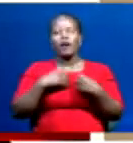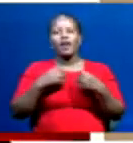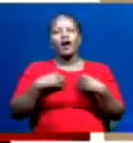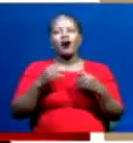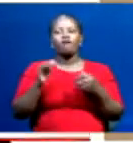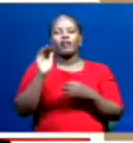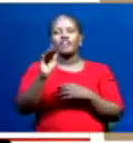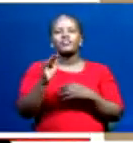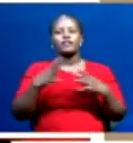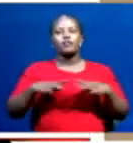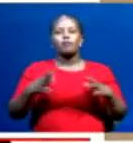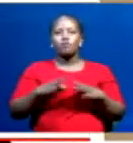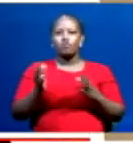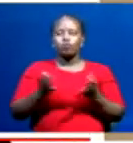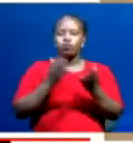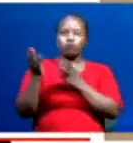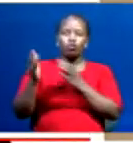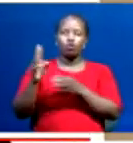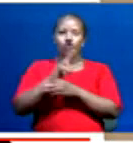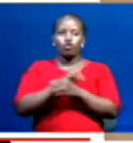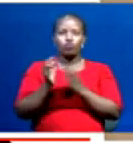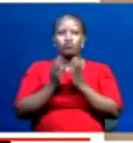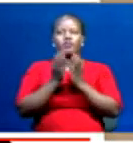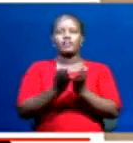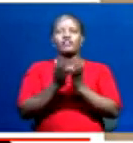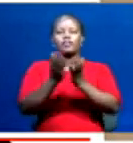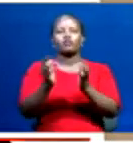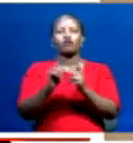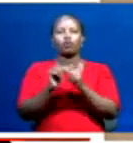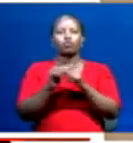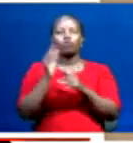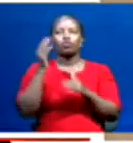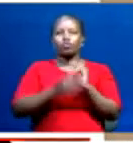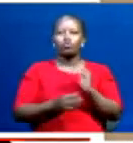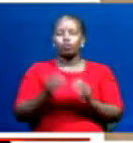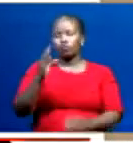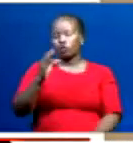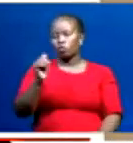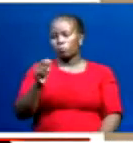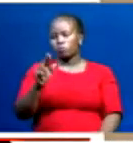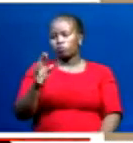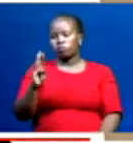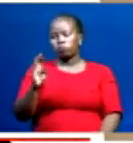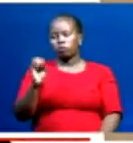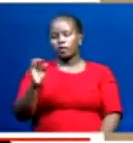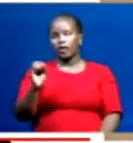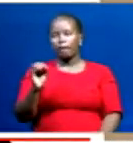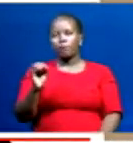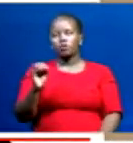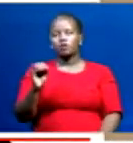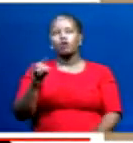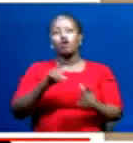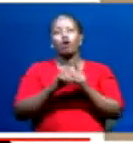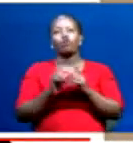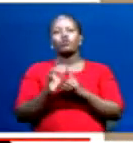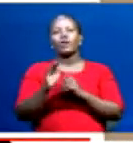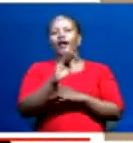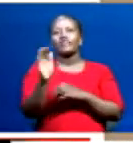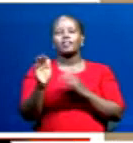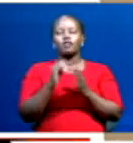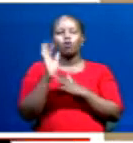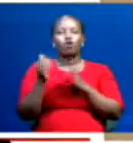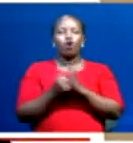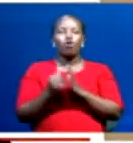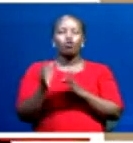use sea transport to cut on carbon. The Trade PSA is urging exporters to adhere to the new requirements